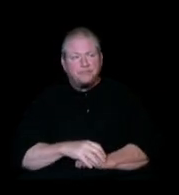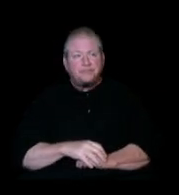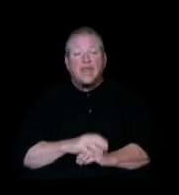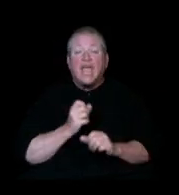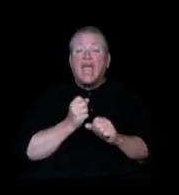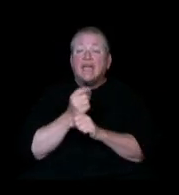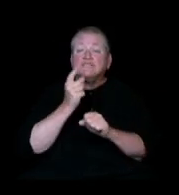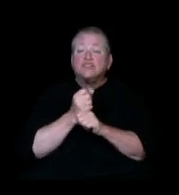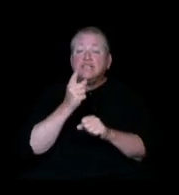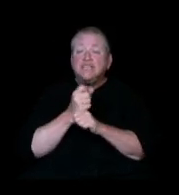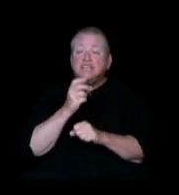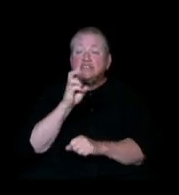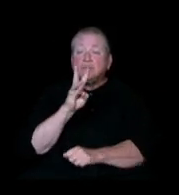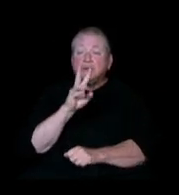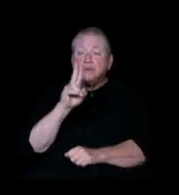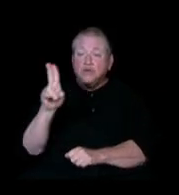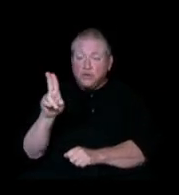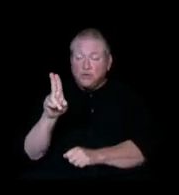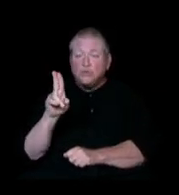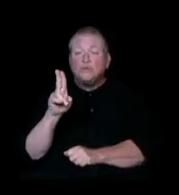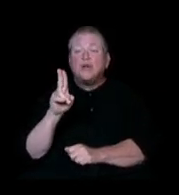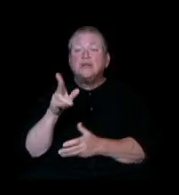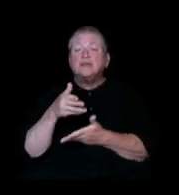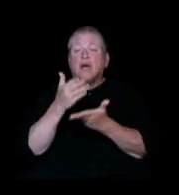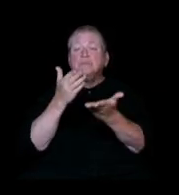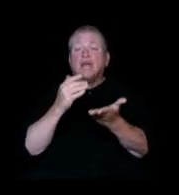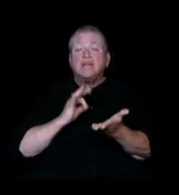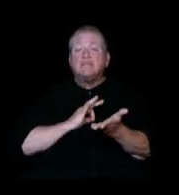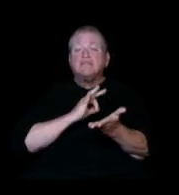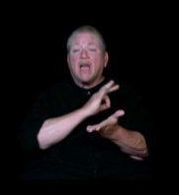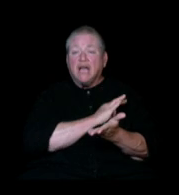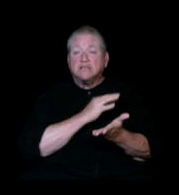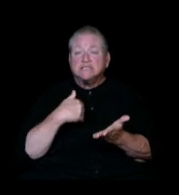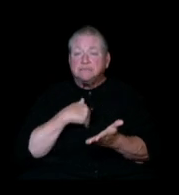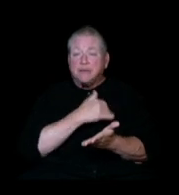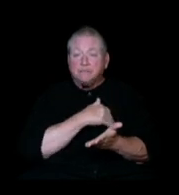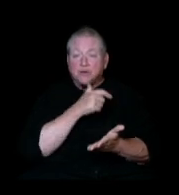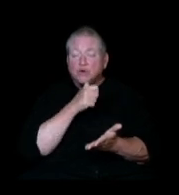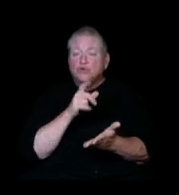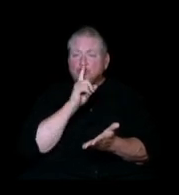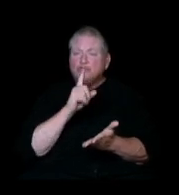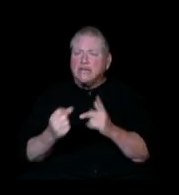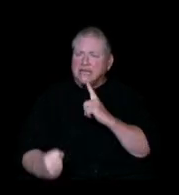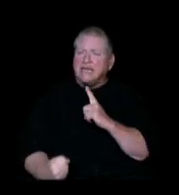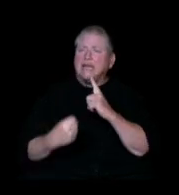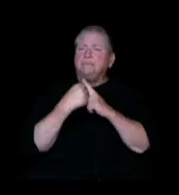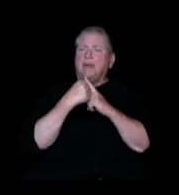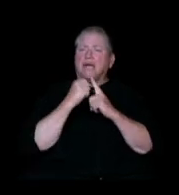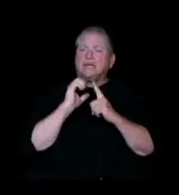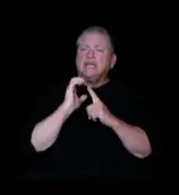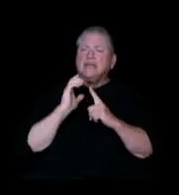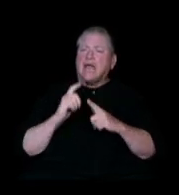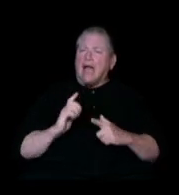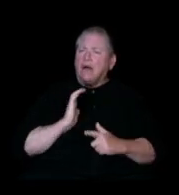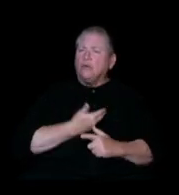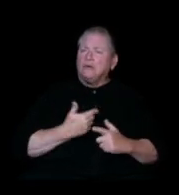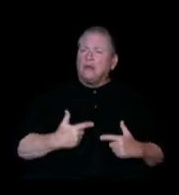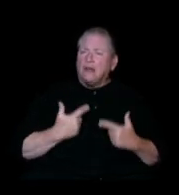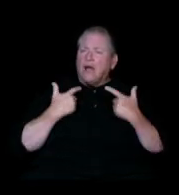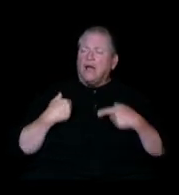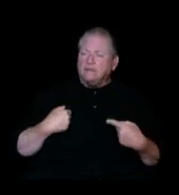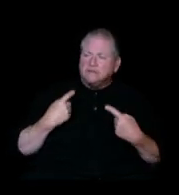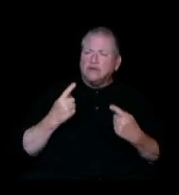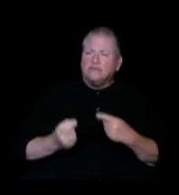Each year, WWU alumni nominate a faculty member who made a significant impact on their lives over the years for